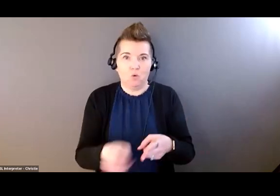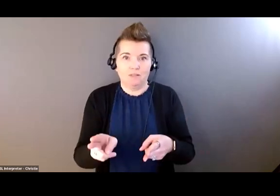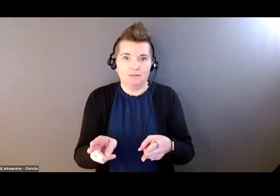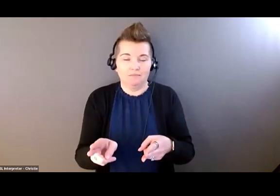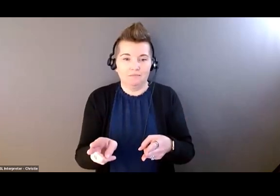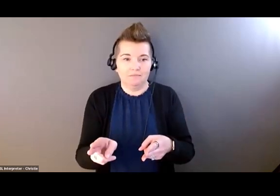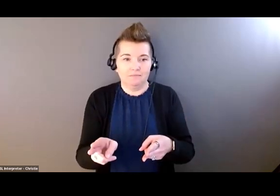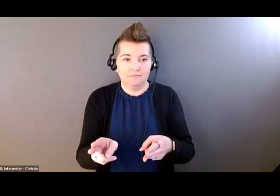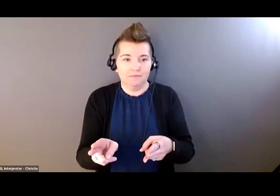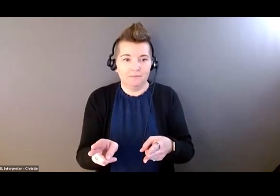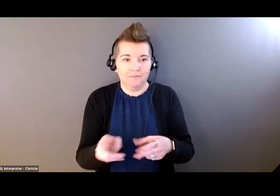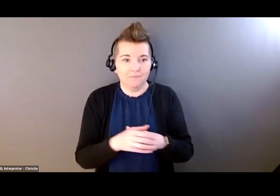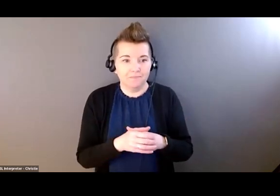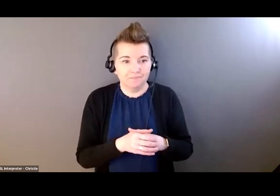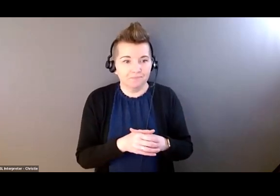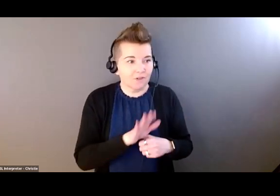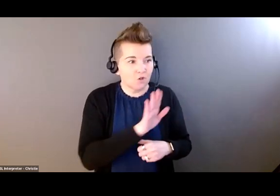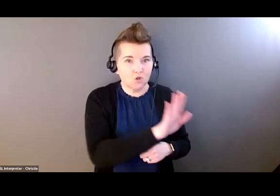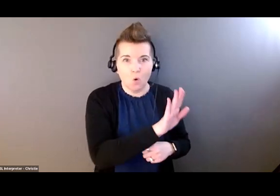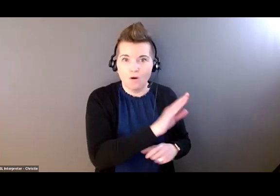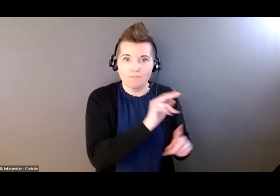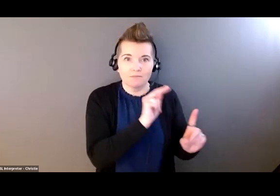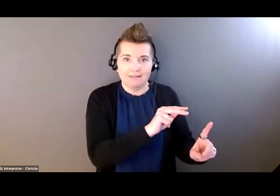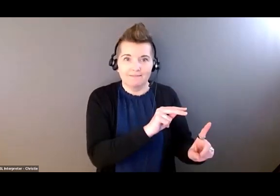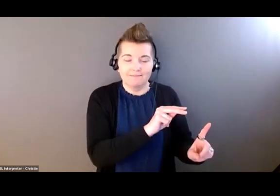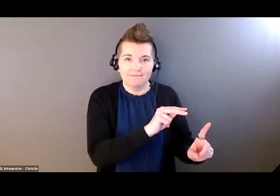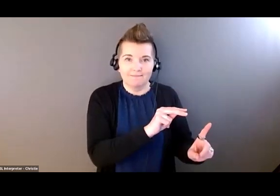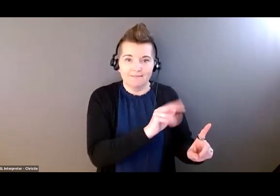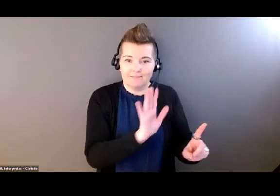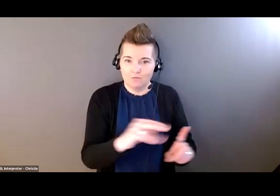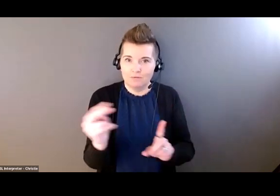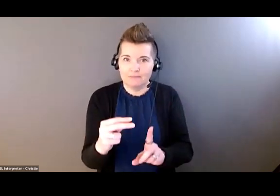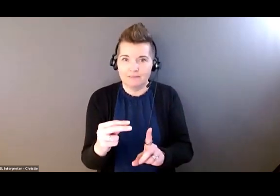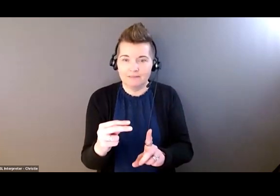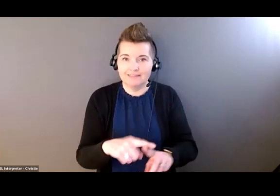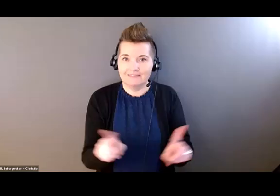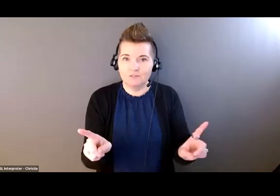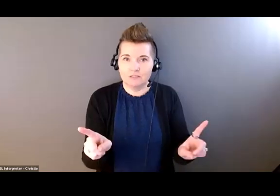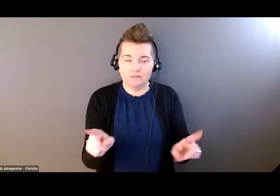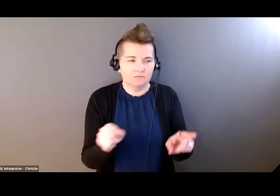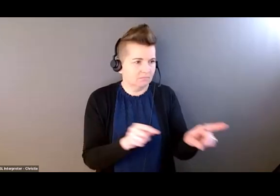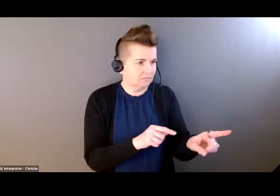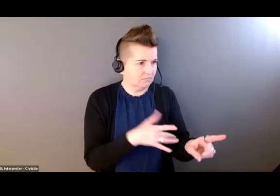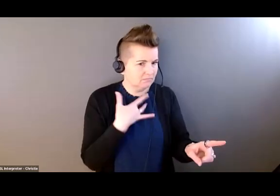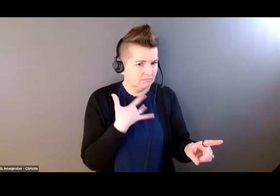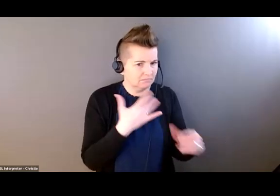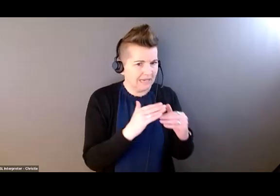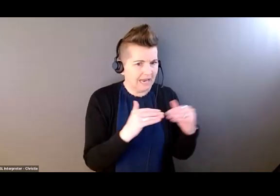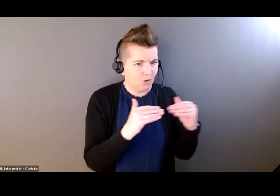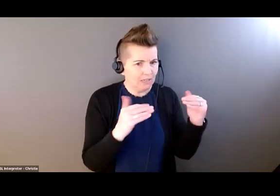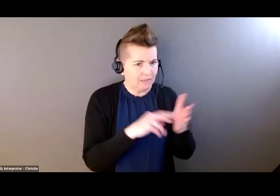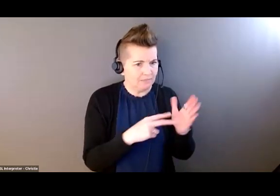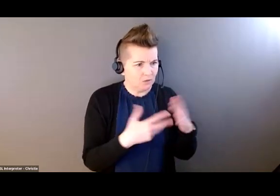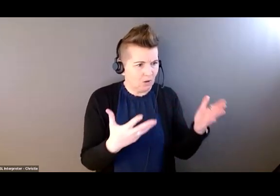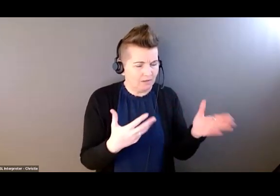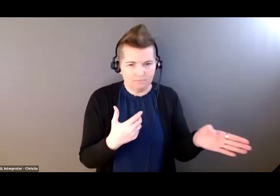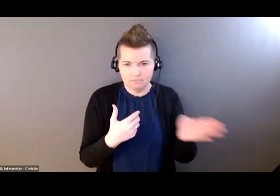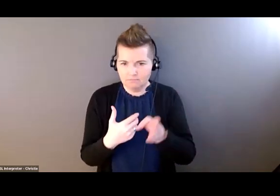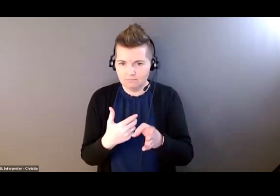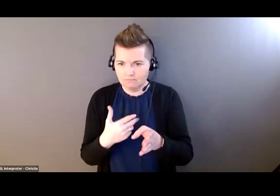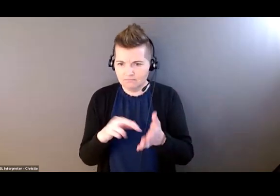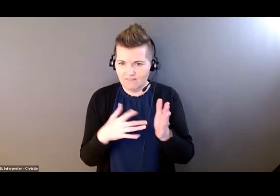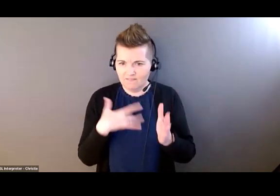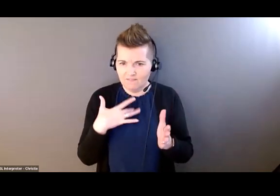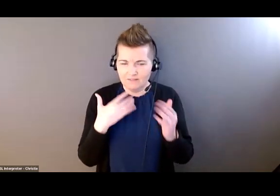get you a container. And staff would approach her and be like, well, you can't take that with you. No, she can. No, she can. And if you would